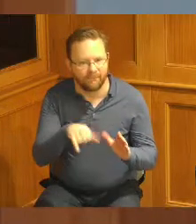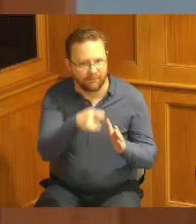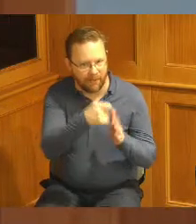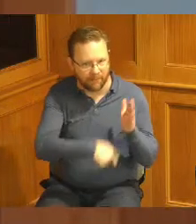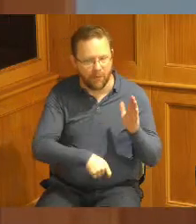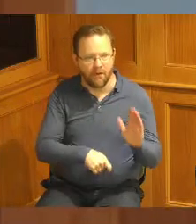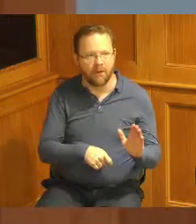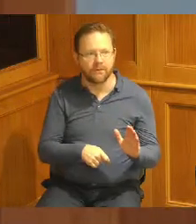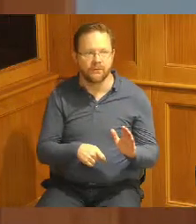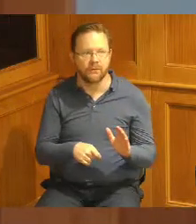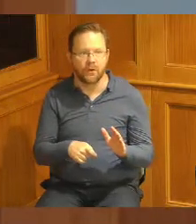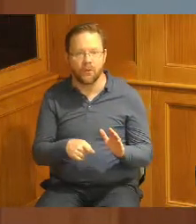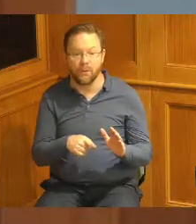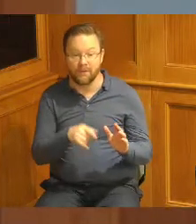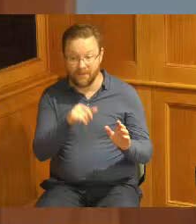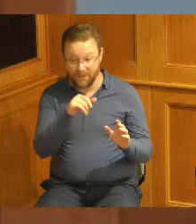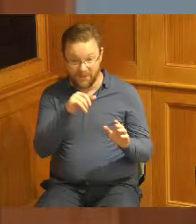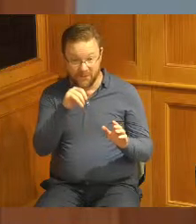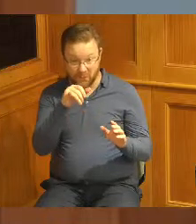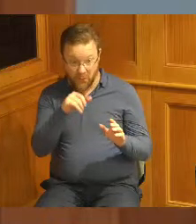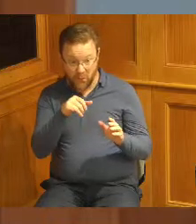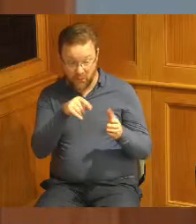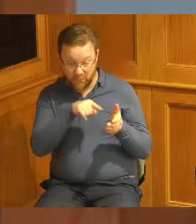get bought to cover that piece of it.